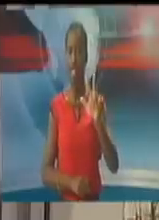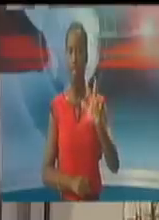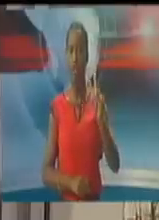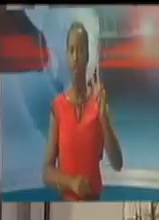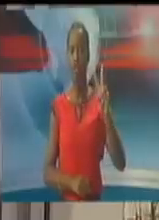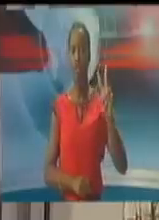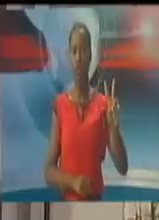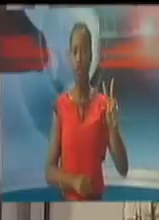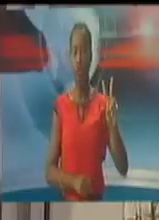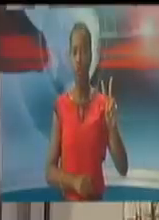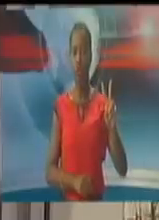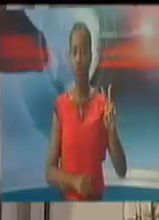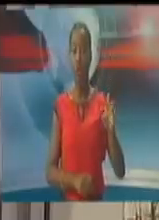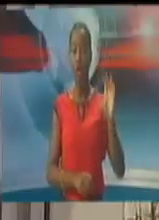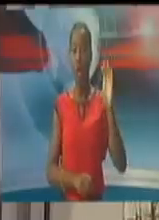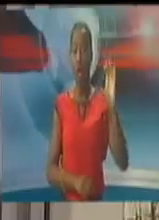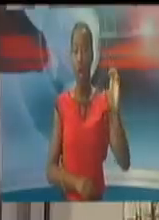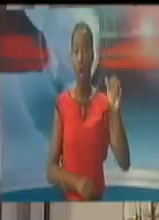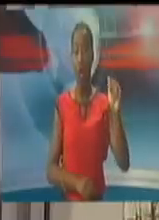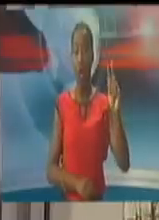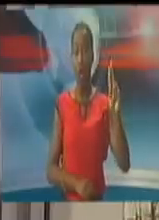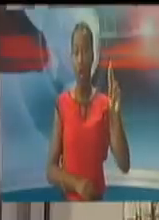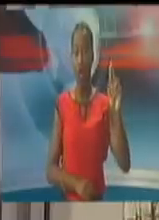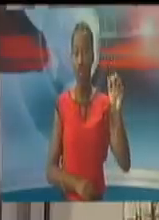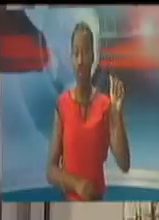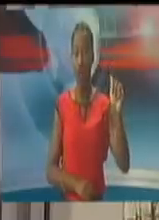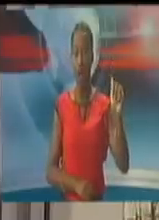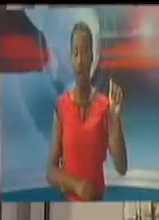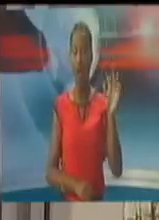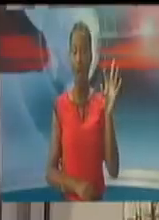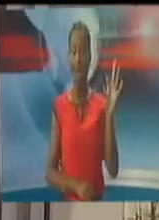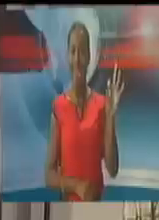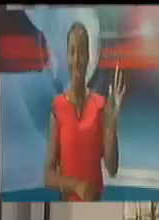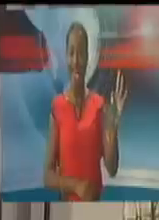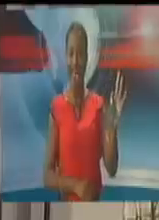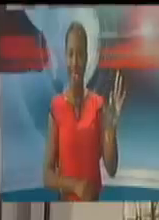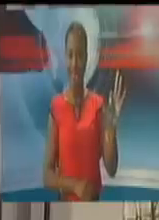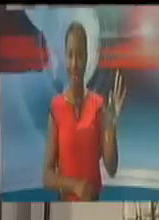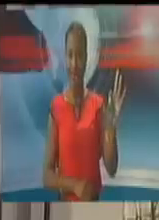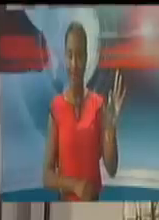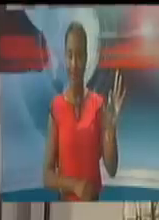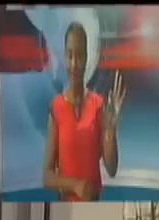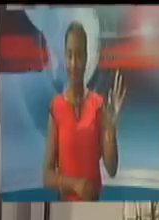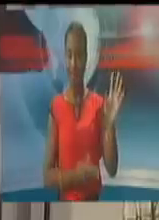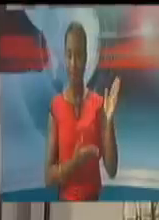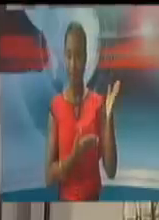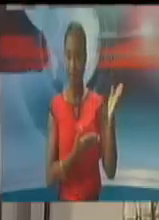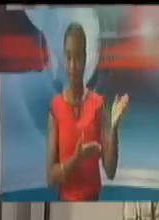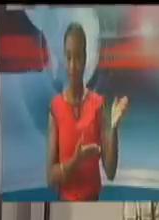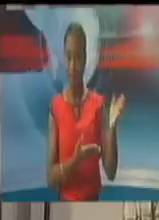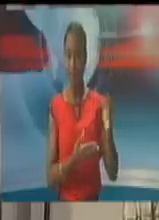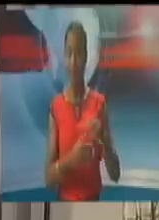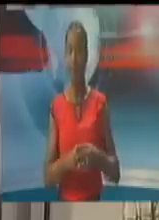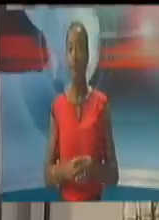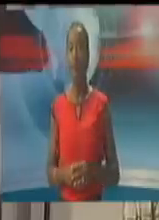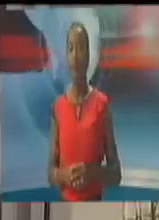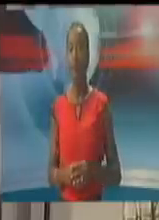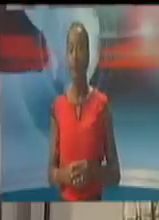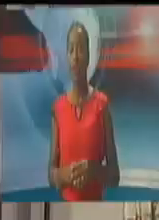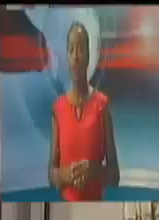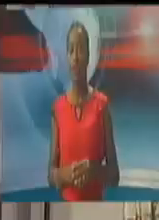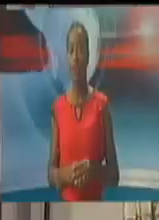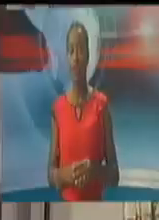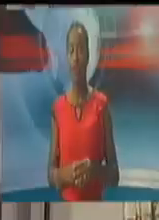currently have 9 out of 100 beds. So basically 9% of that facility is being used, and they are